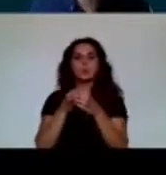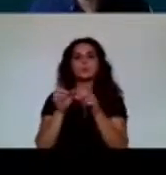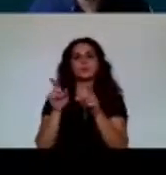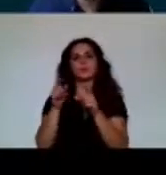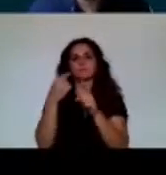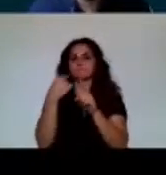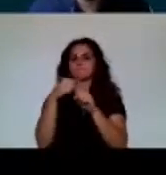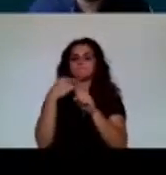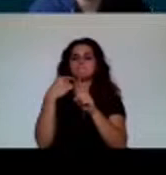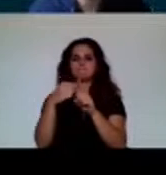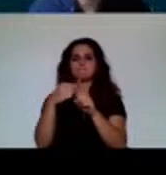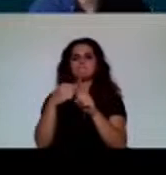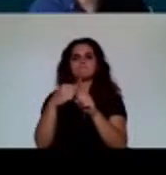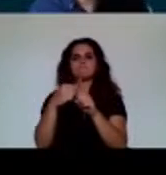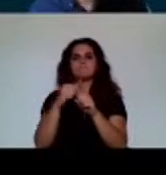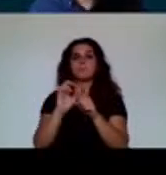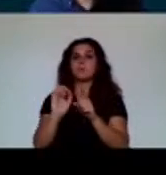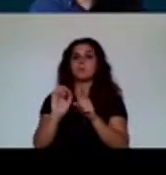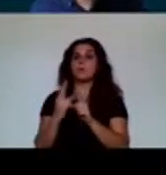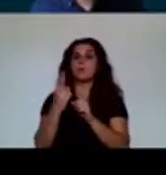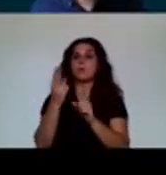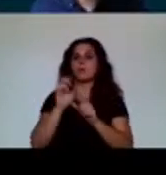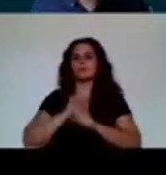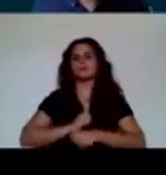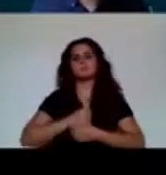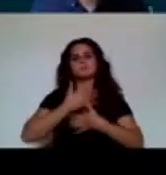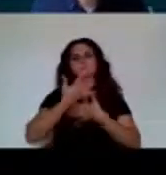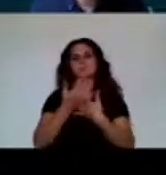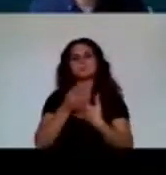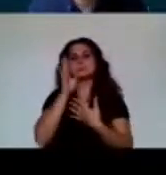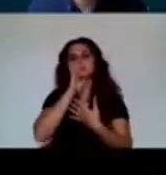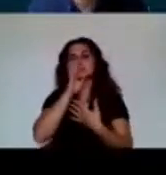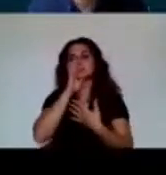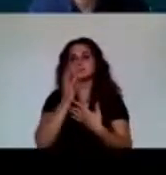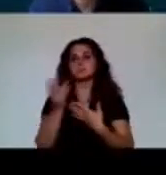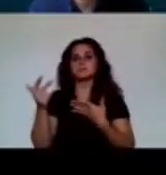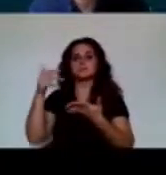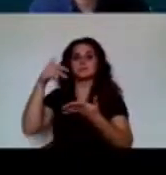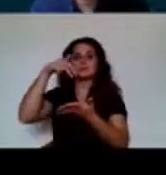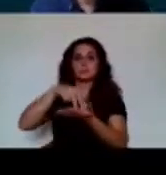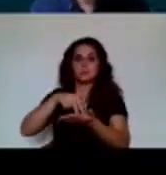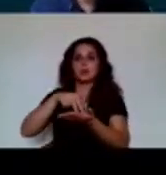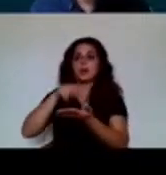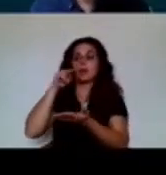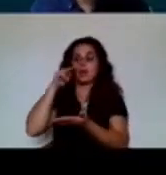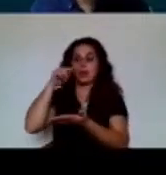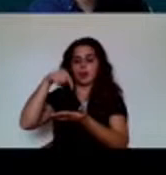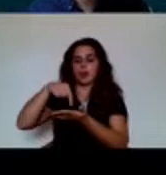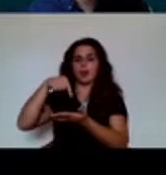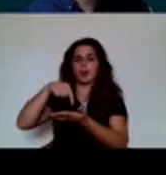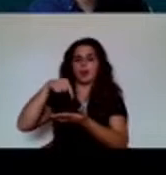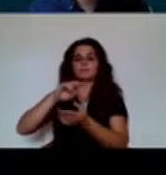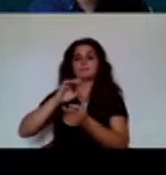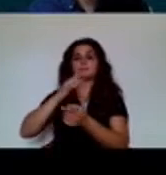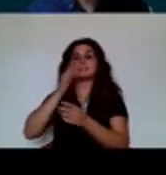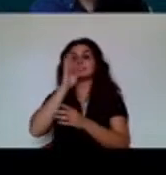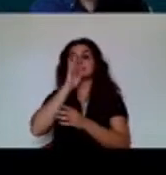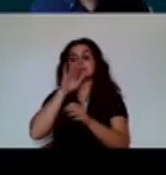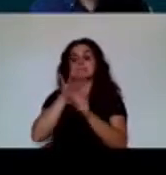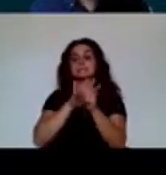favoring norm, they do express more prejudice when someone is actually watching. Older